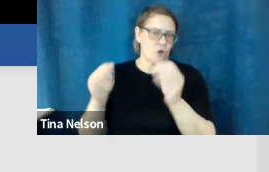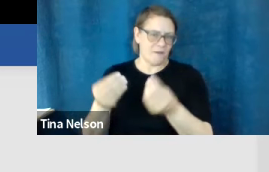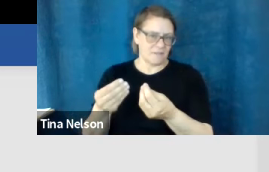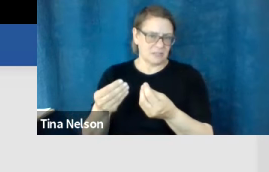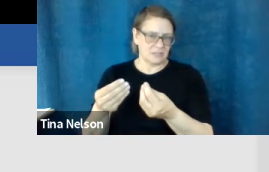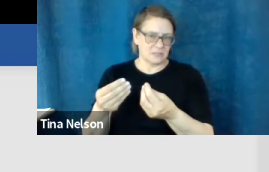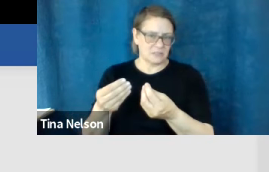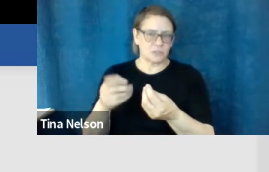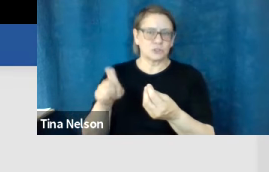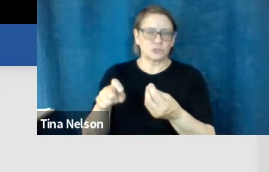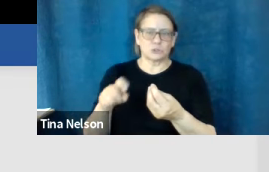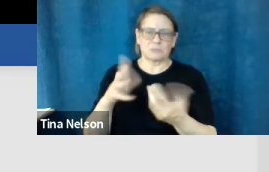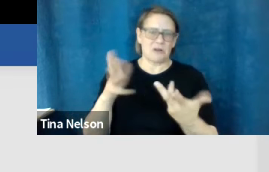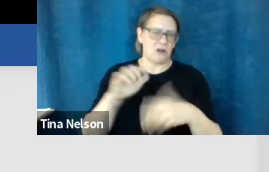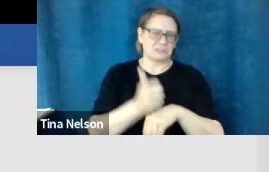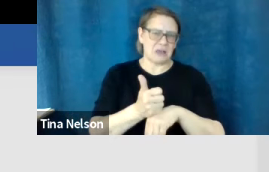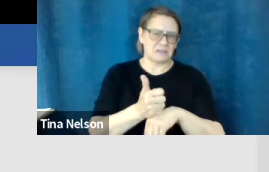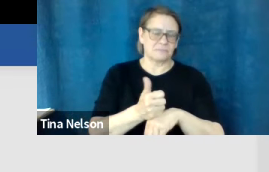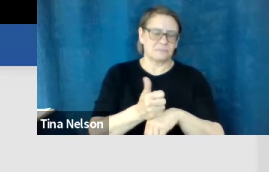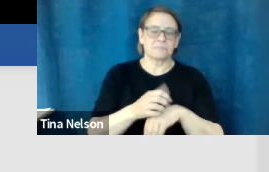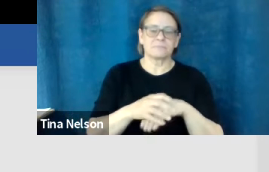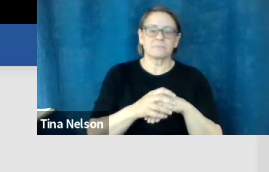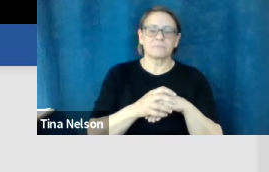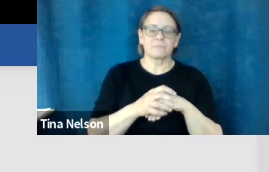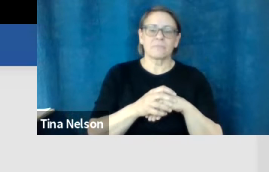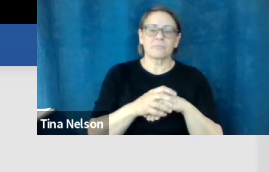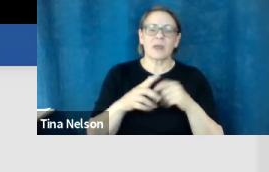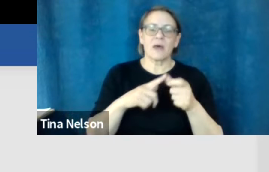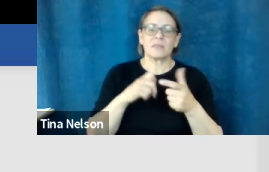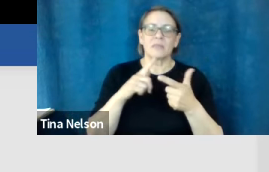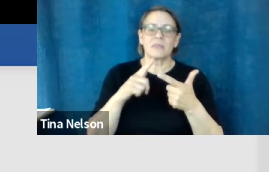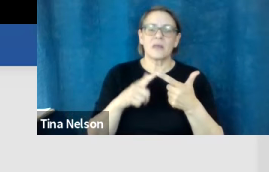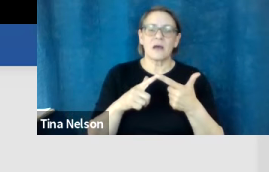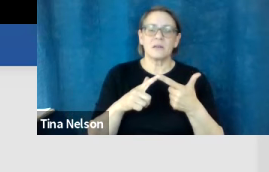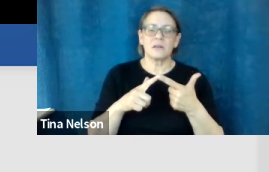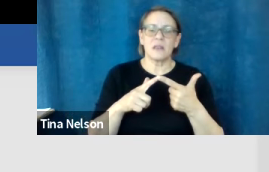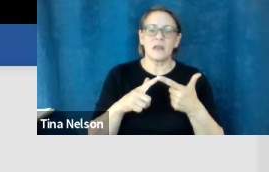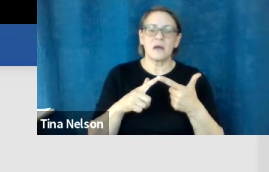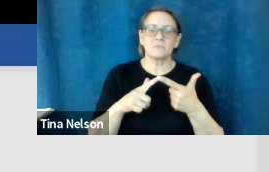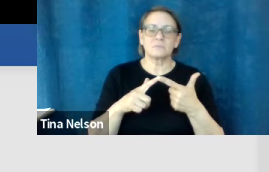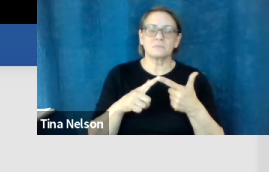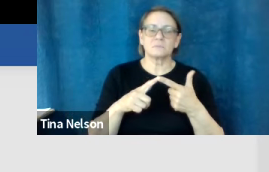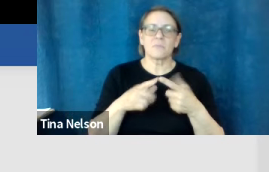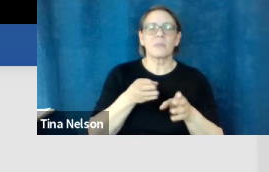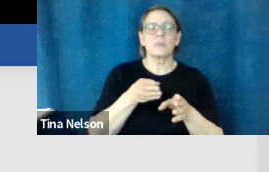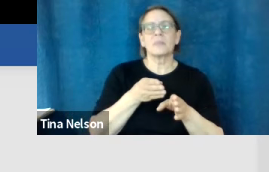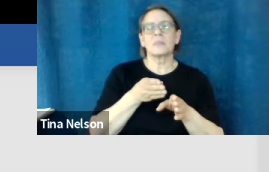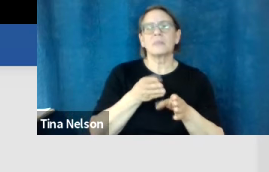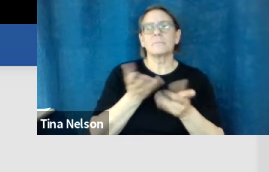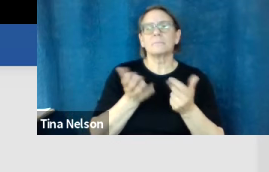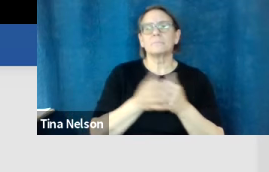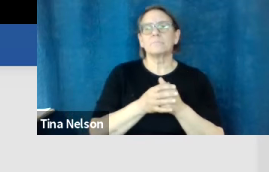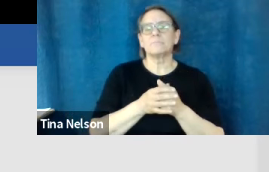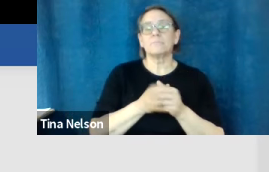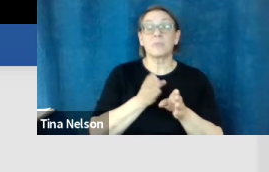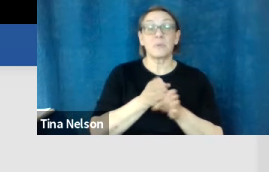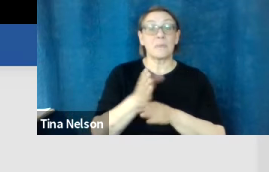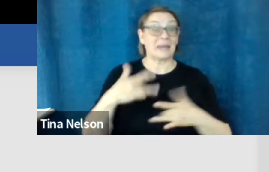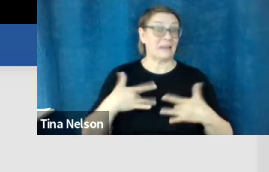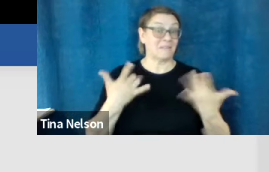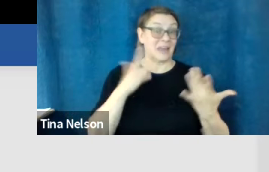which should be all set there. And then the main event